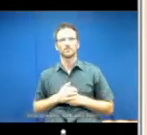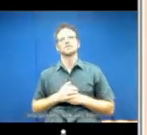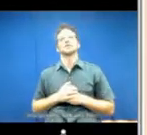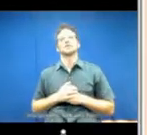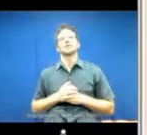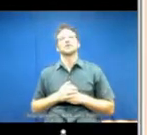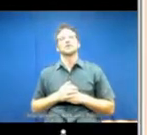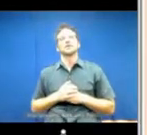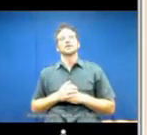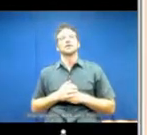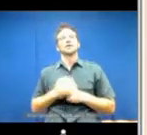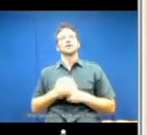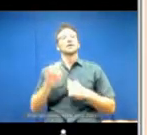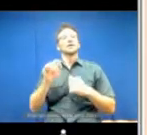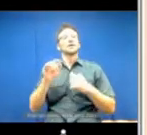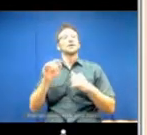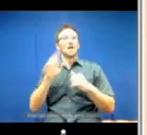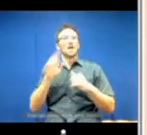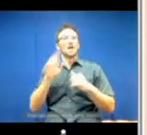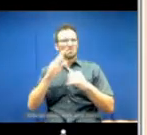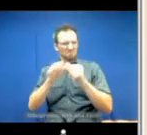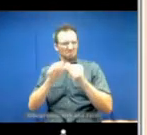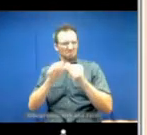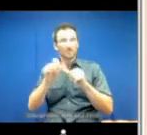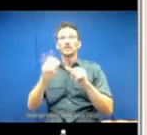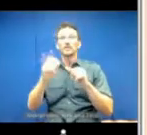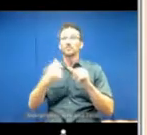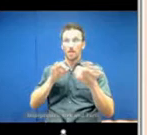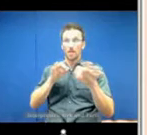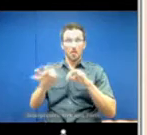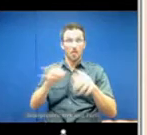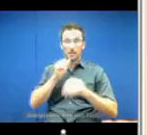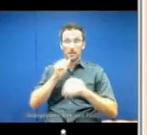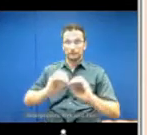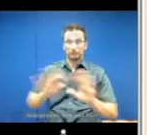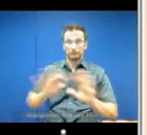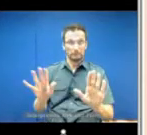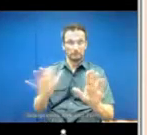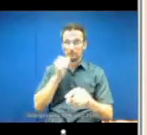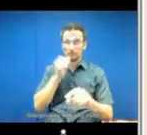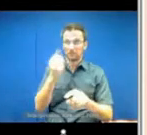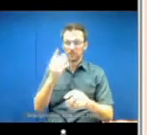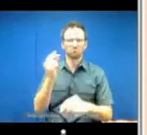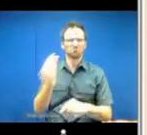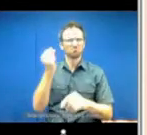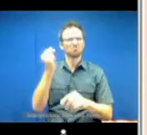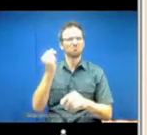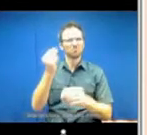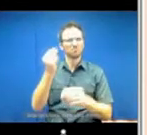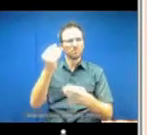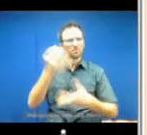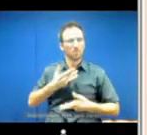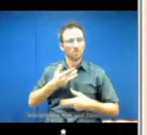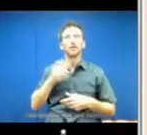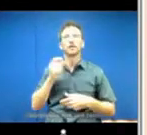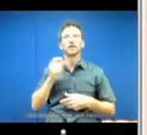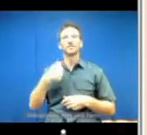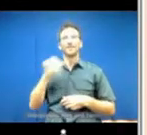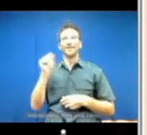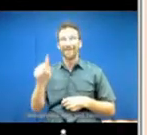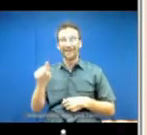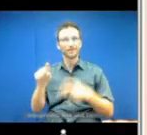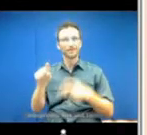If I'm unclear, please tell me immediately. If you do not understand a question, please don't answer